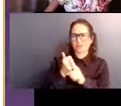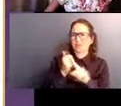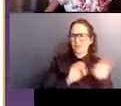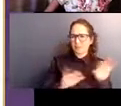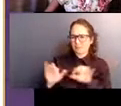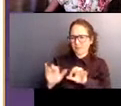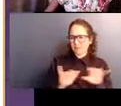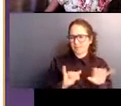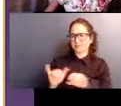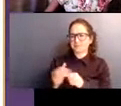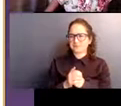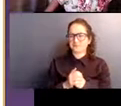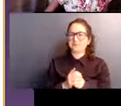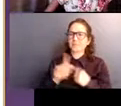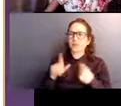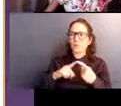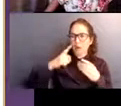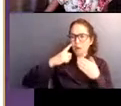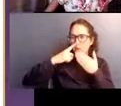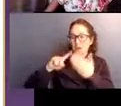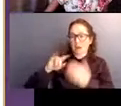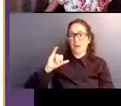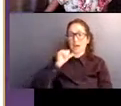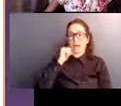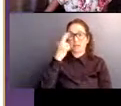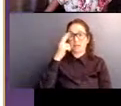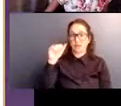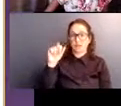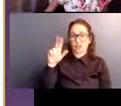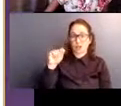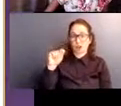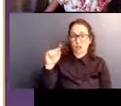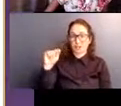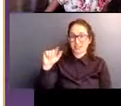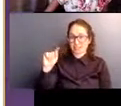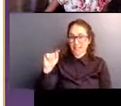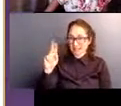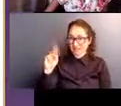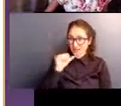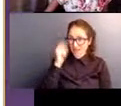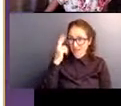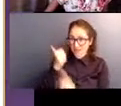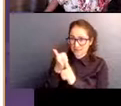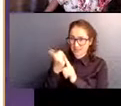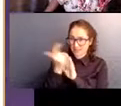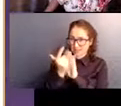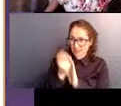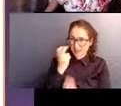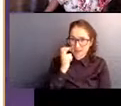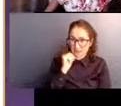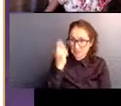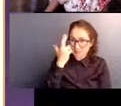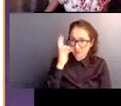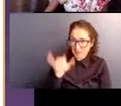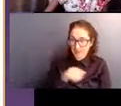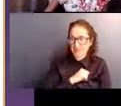it. But you know, as I was doing my research, I didn't know that Art Tatum, famous jazz pianist, was legally blind.